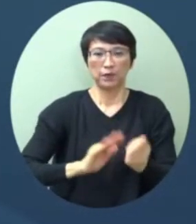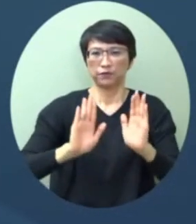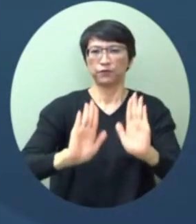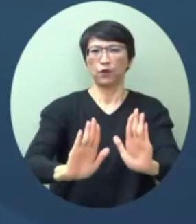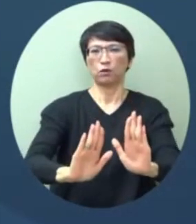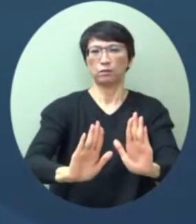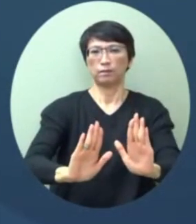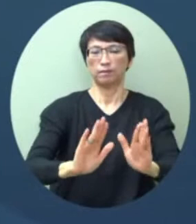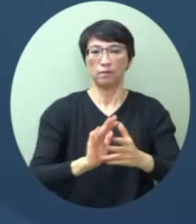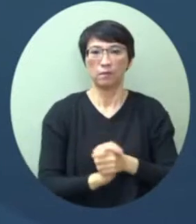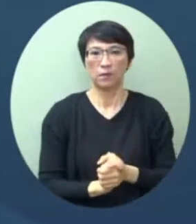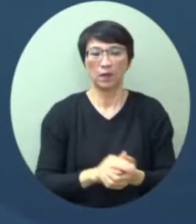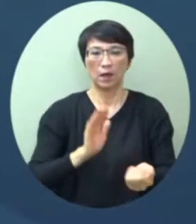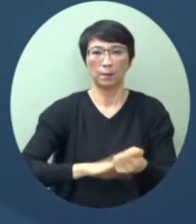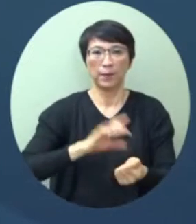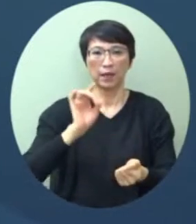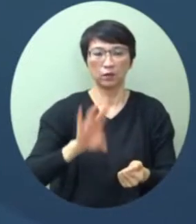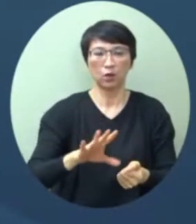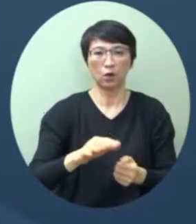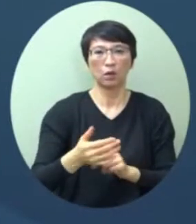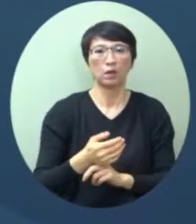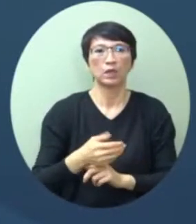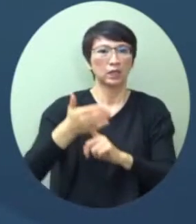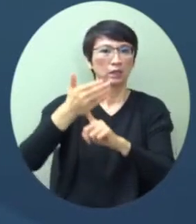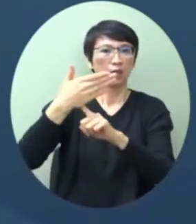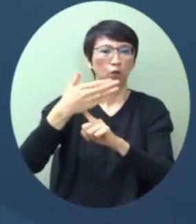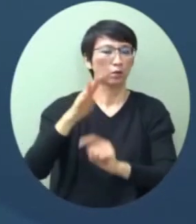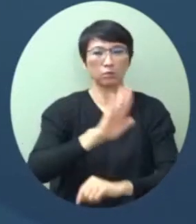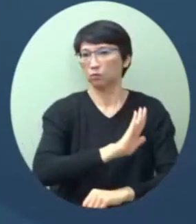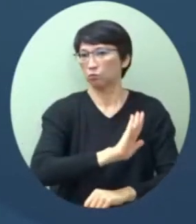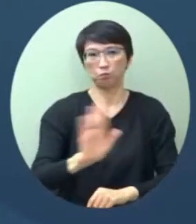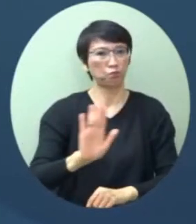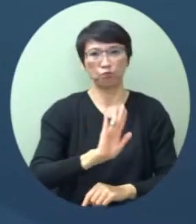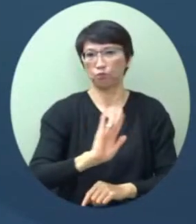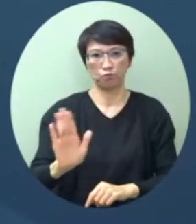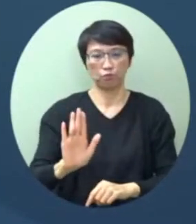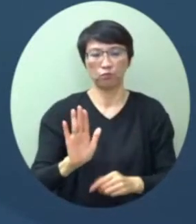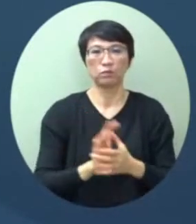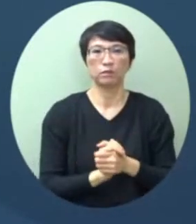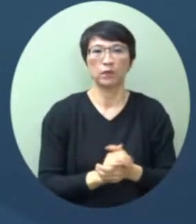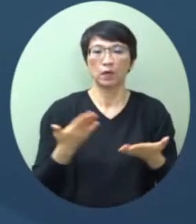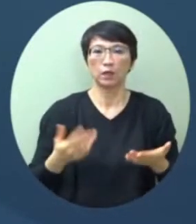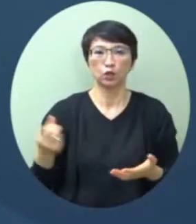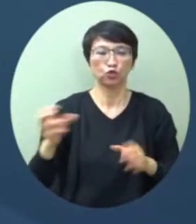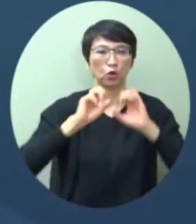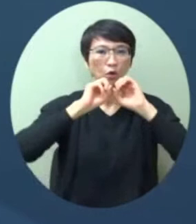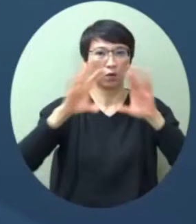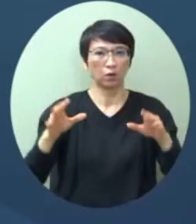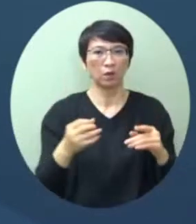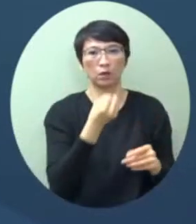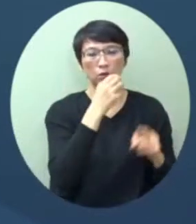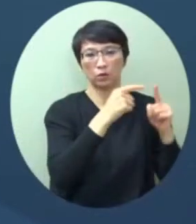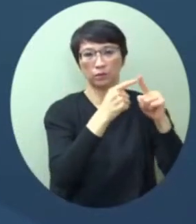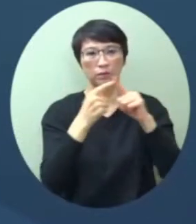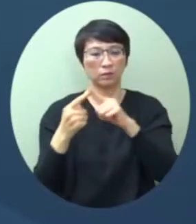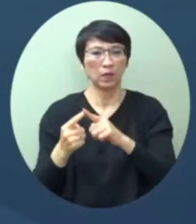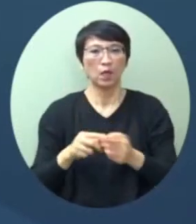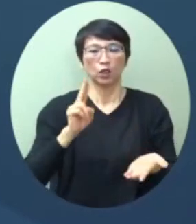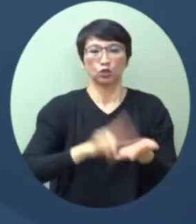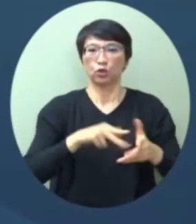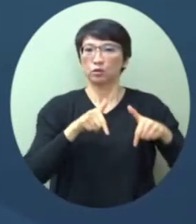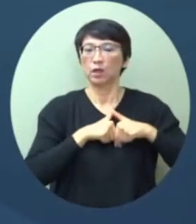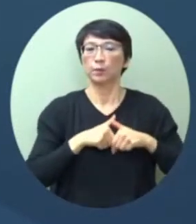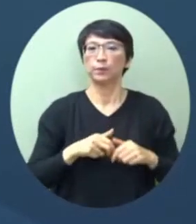the support of the people, we have to fight on. We cannot surrender to the virus. This is not an